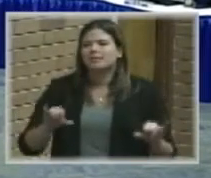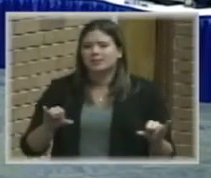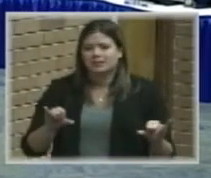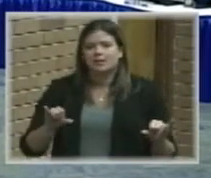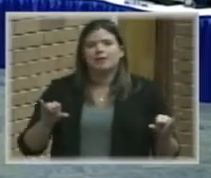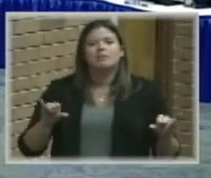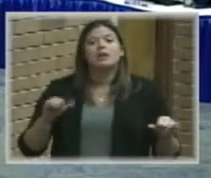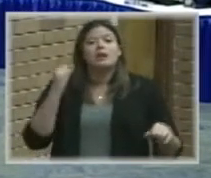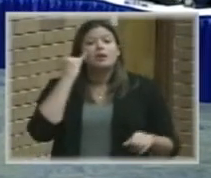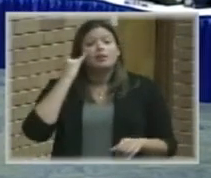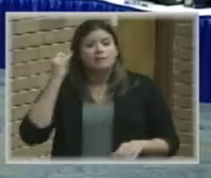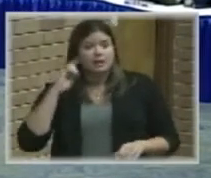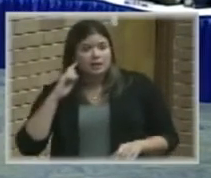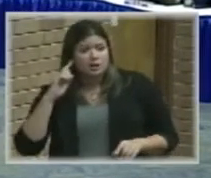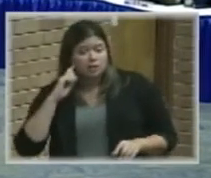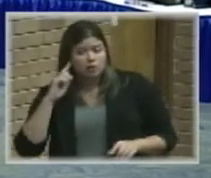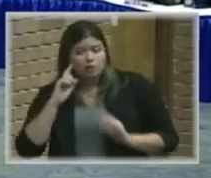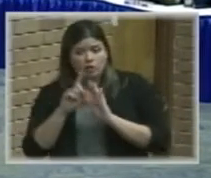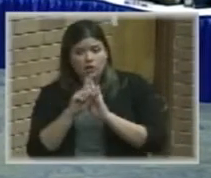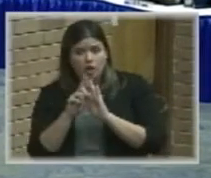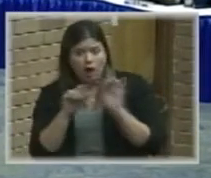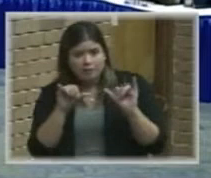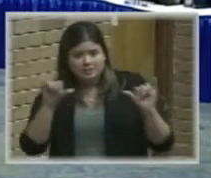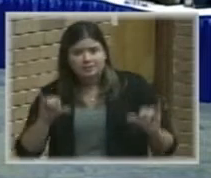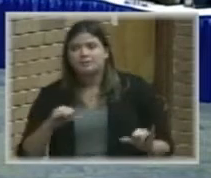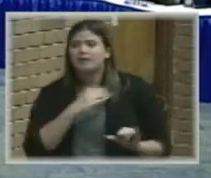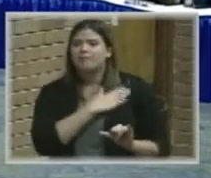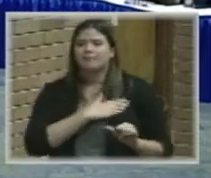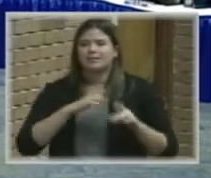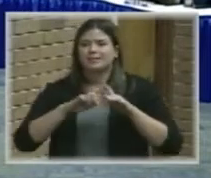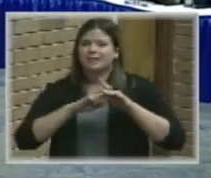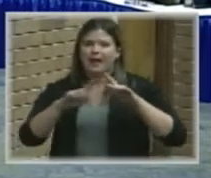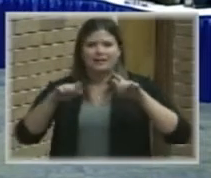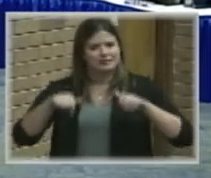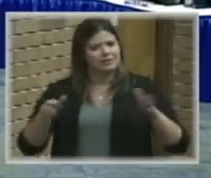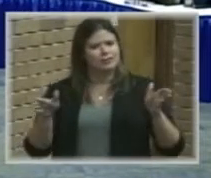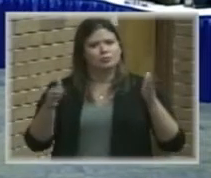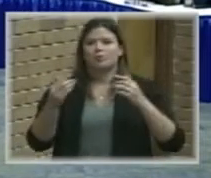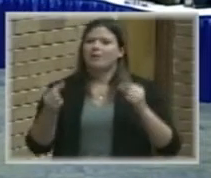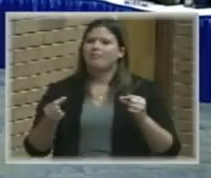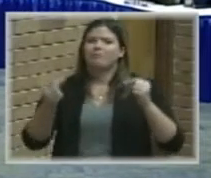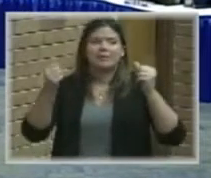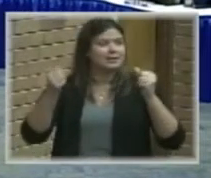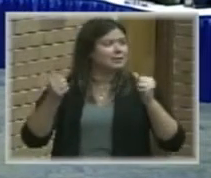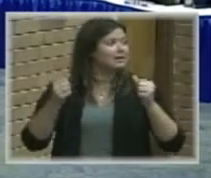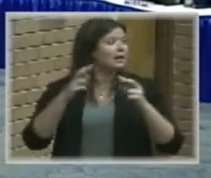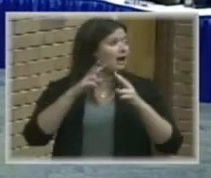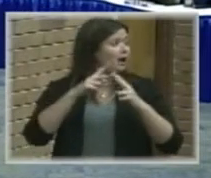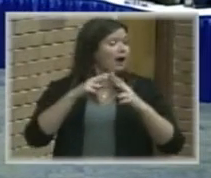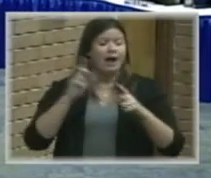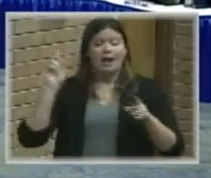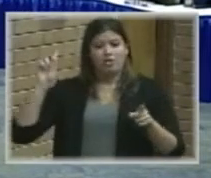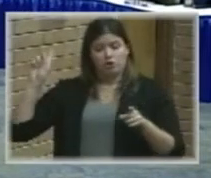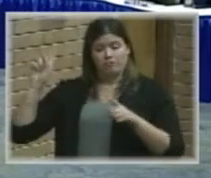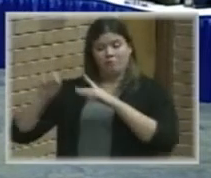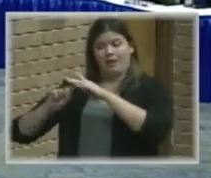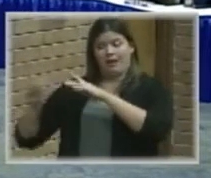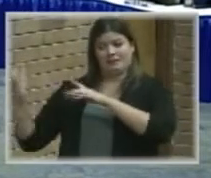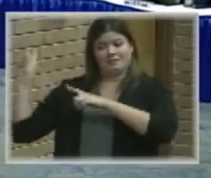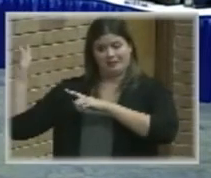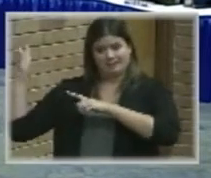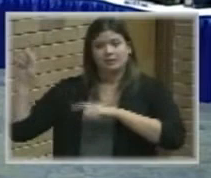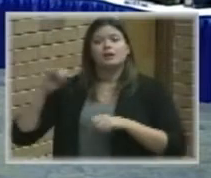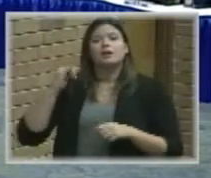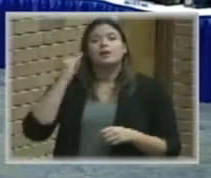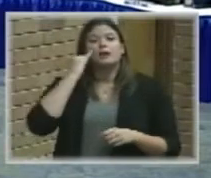hear the alarm system, please exit the auditorium immediately, either through the exit door to my right. If